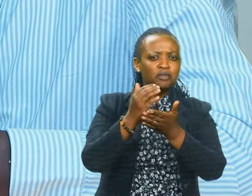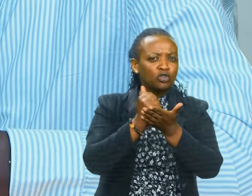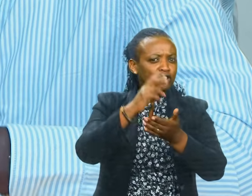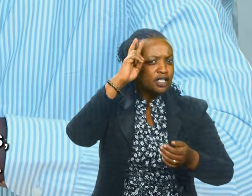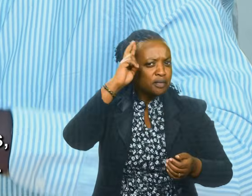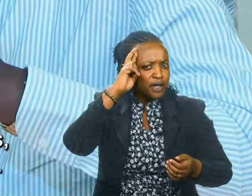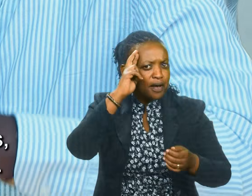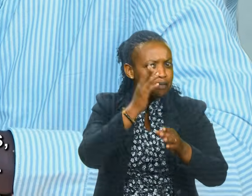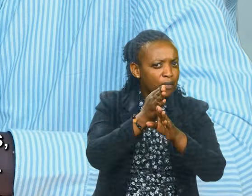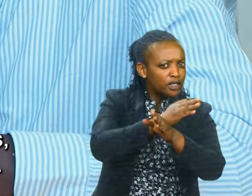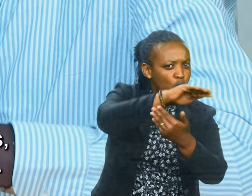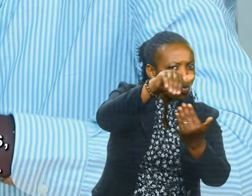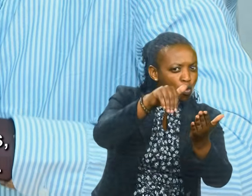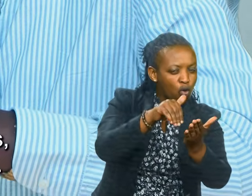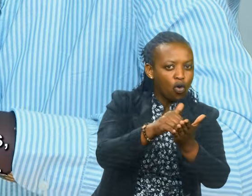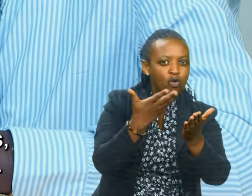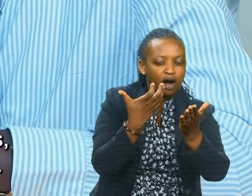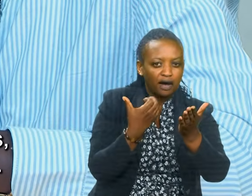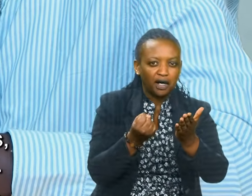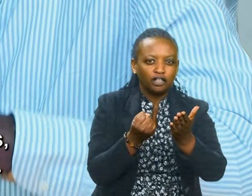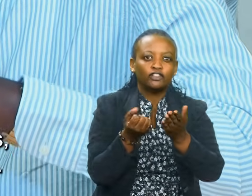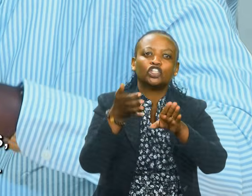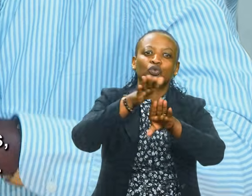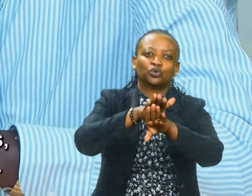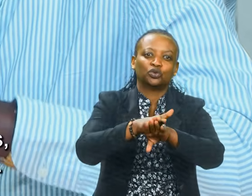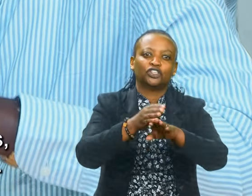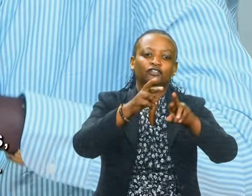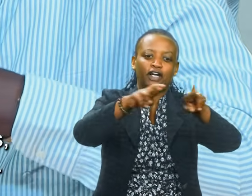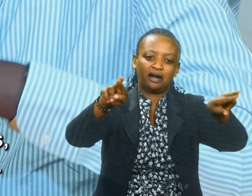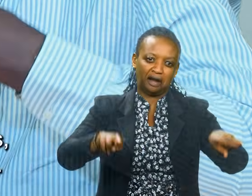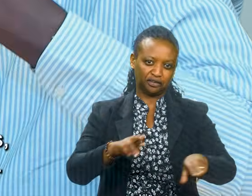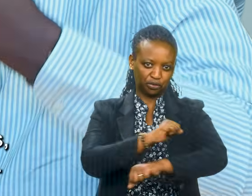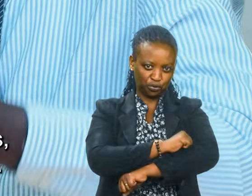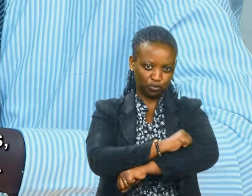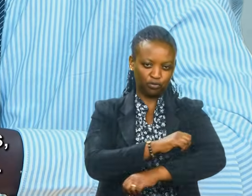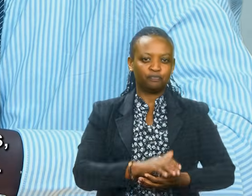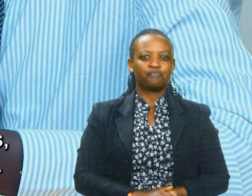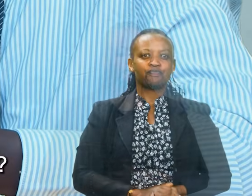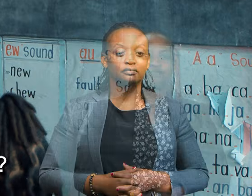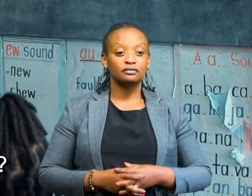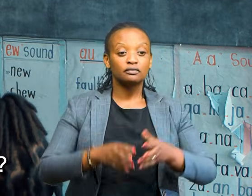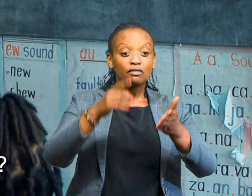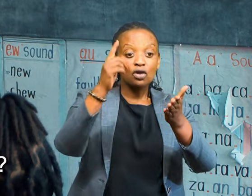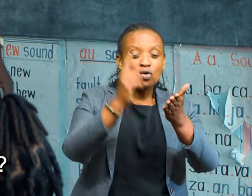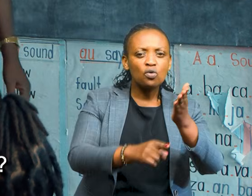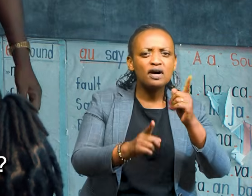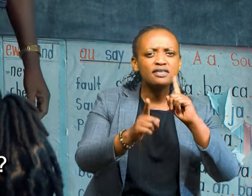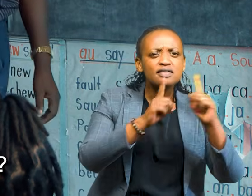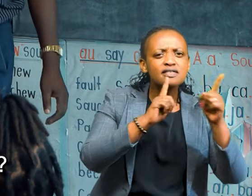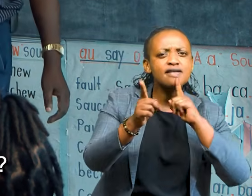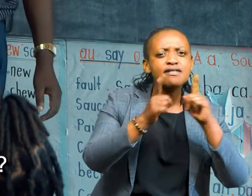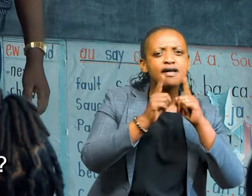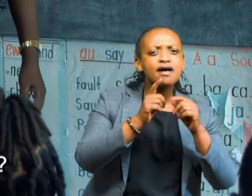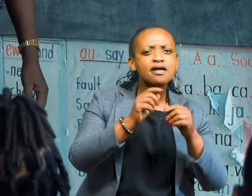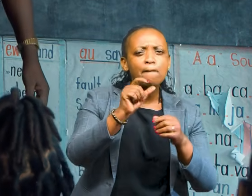content. Because remember, behind all this, we are having an inclusive classroom. What is the color of this